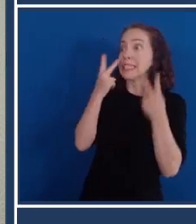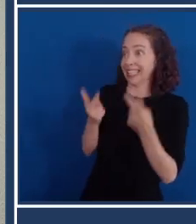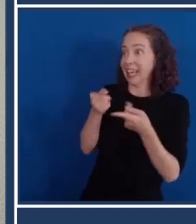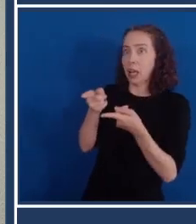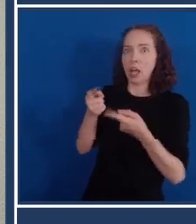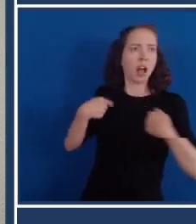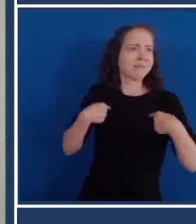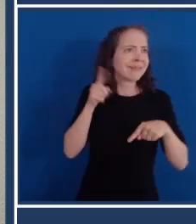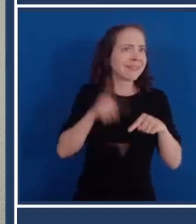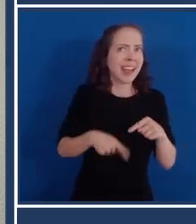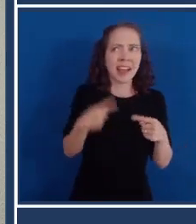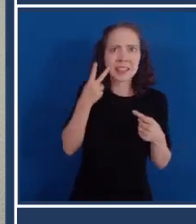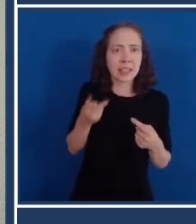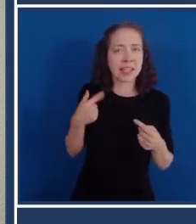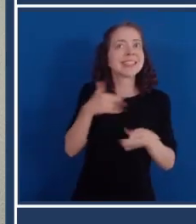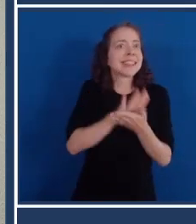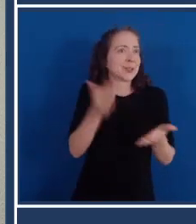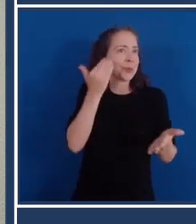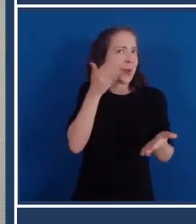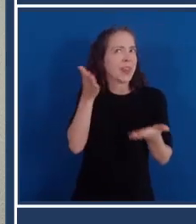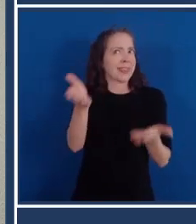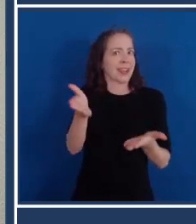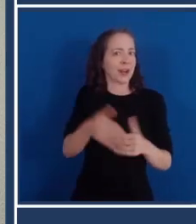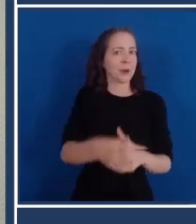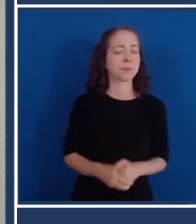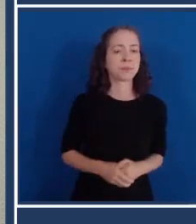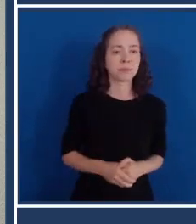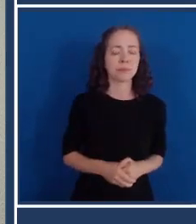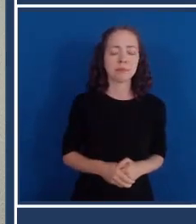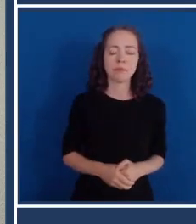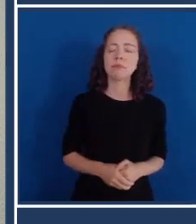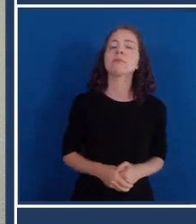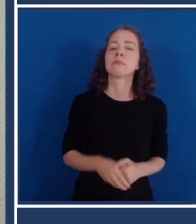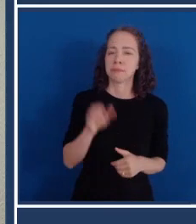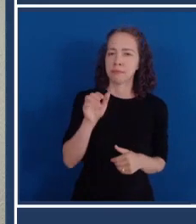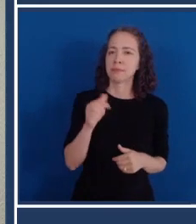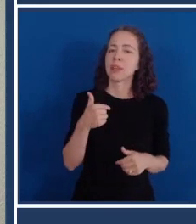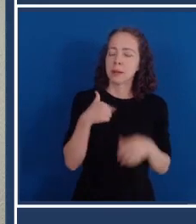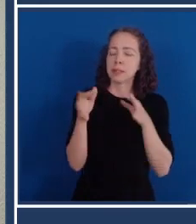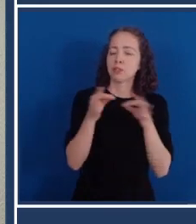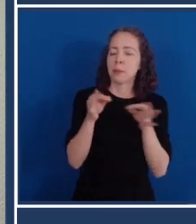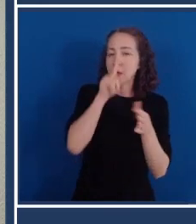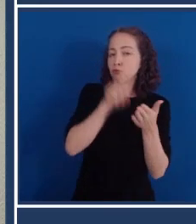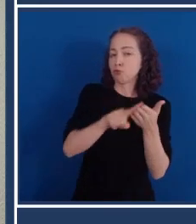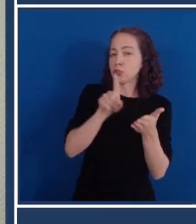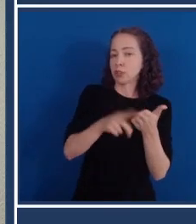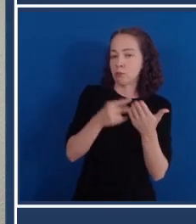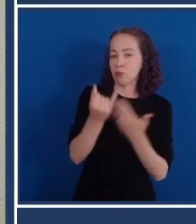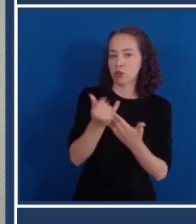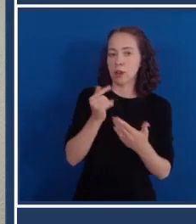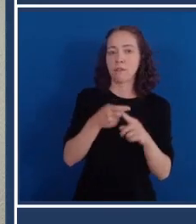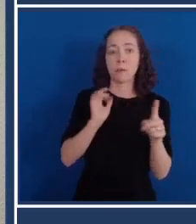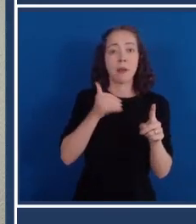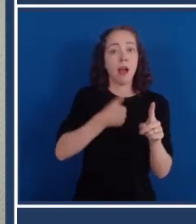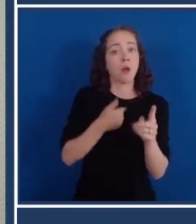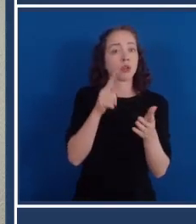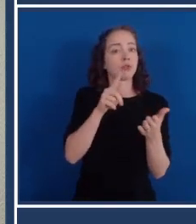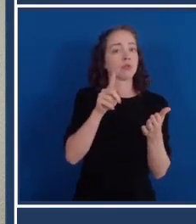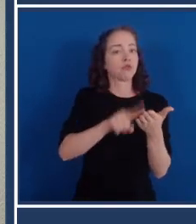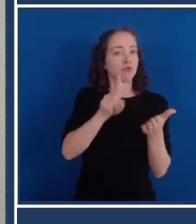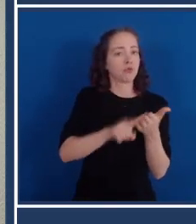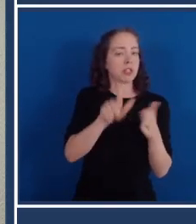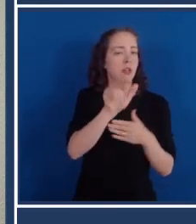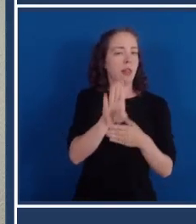I'm describing is a research project out of our research lab in Cambridge, England. It's called Project